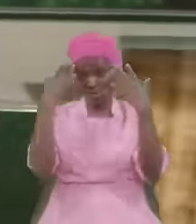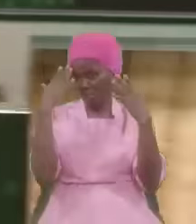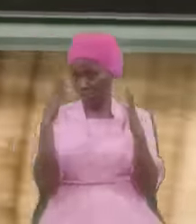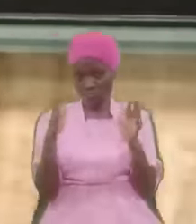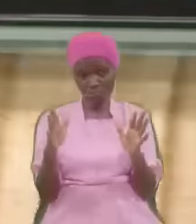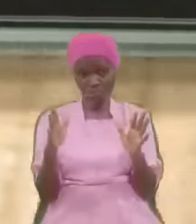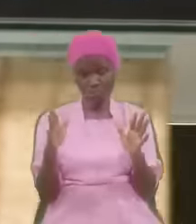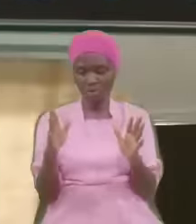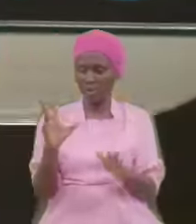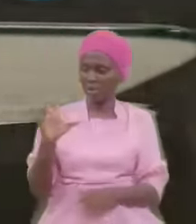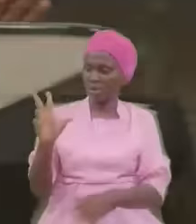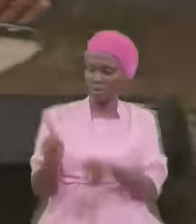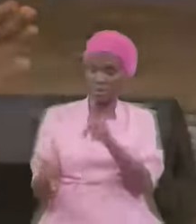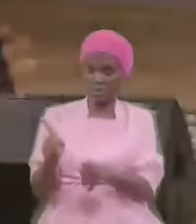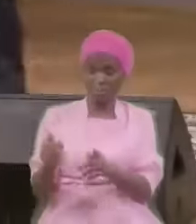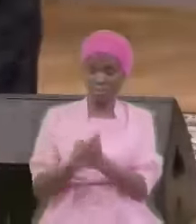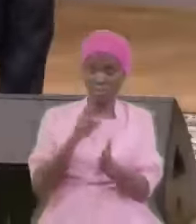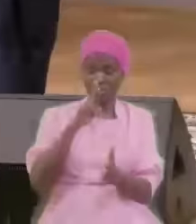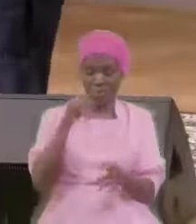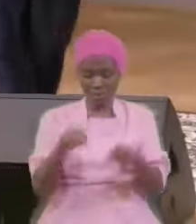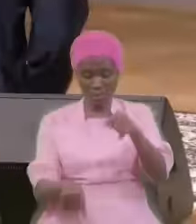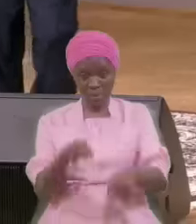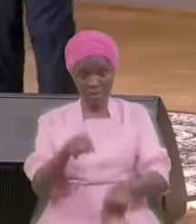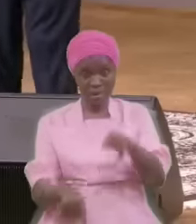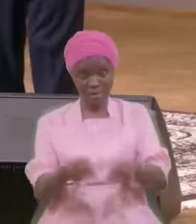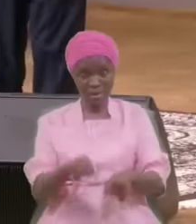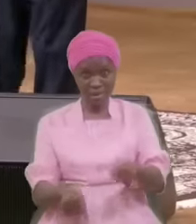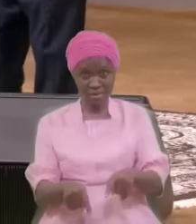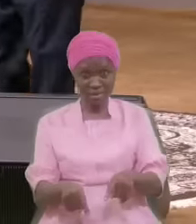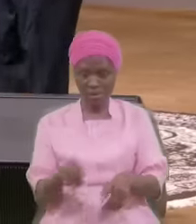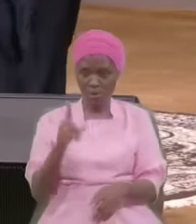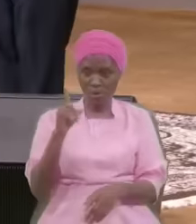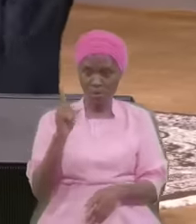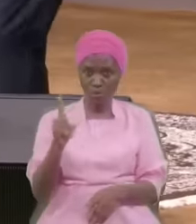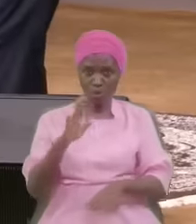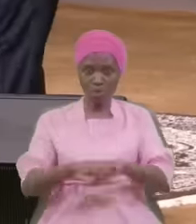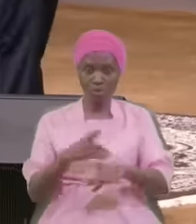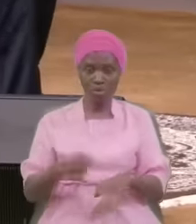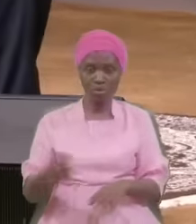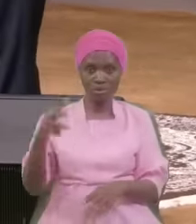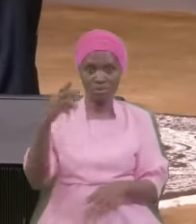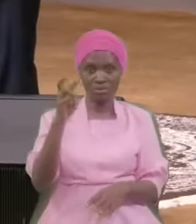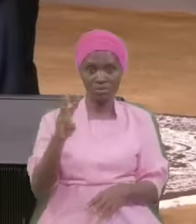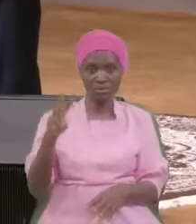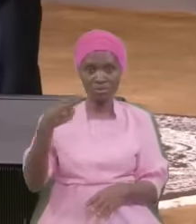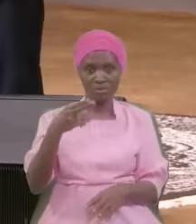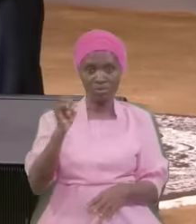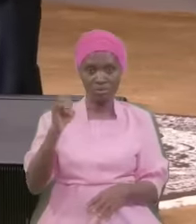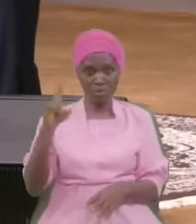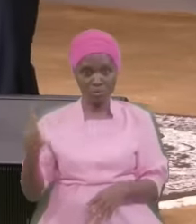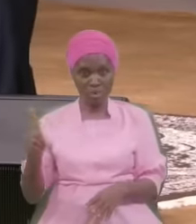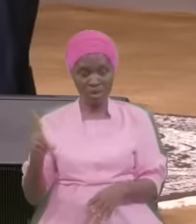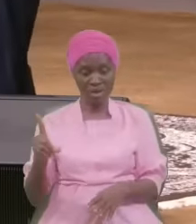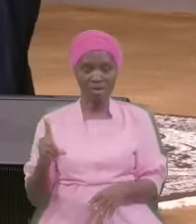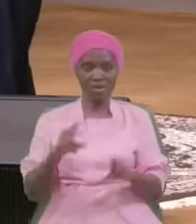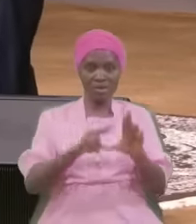that were paralyzed. One on the wheelchair, I can see them now. The other two lying